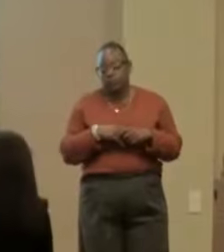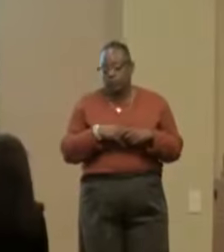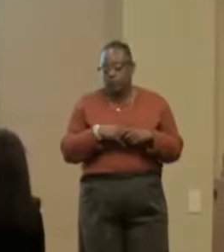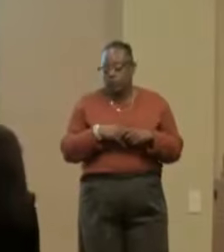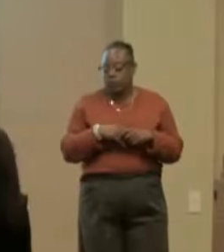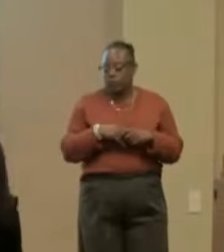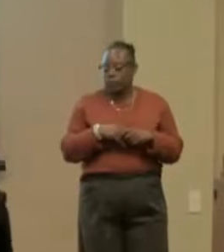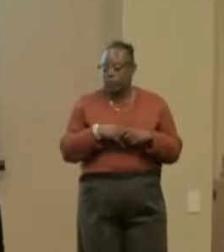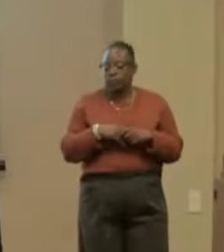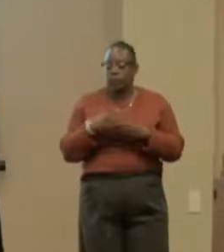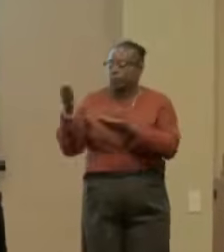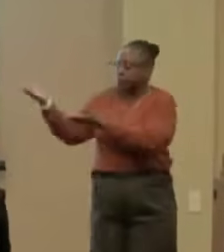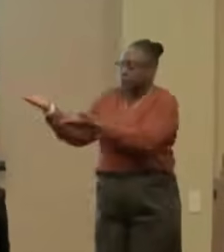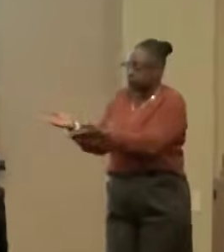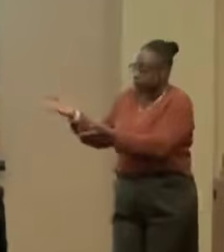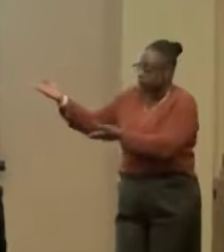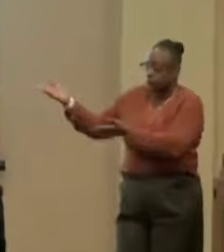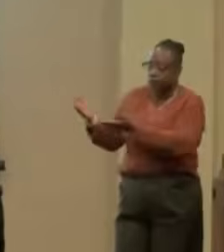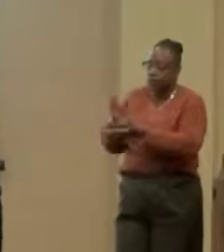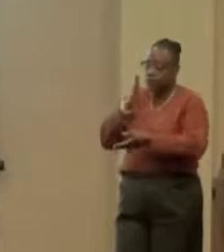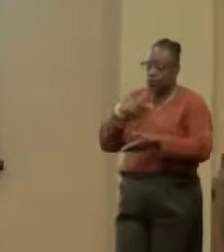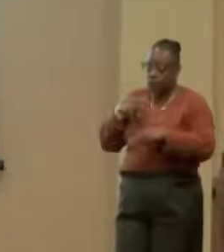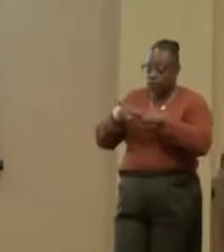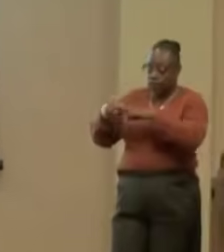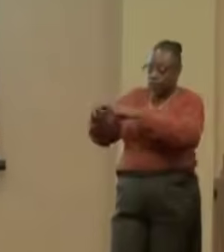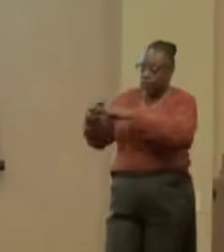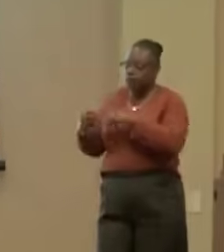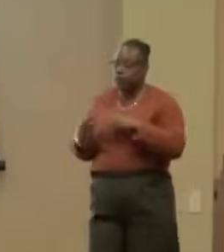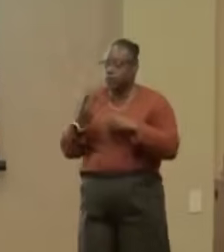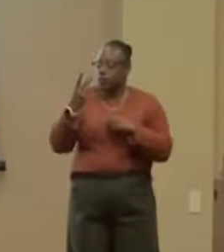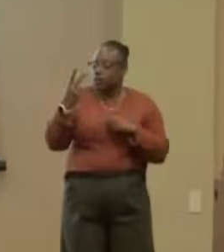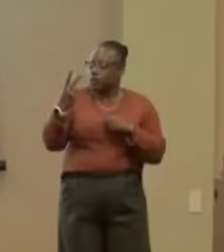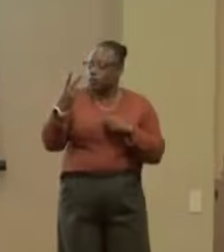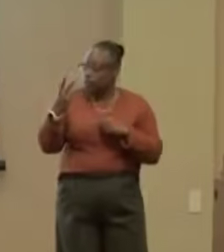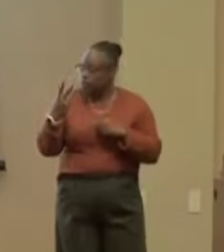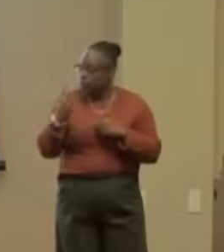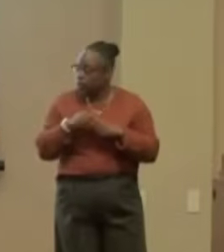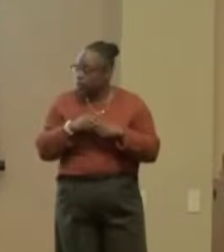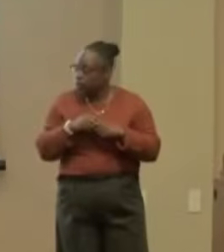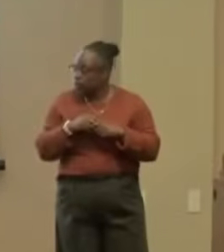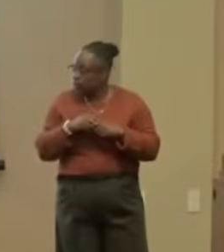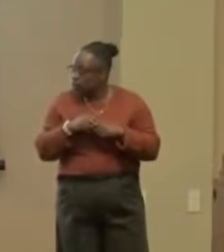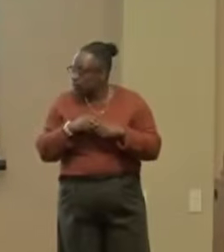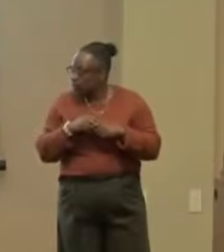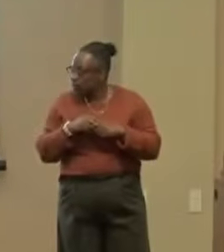that the ladies that are sitting on this panel, we have two women that are not. I'll use